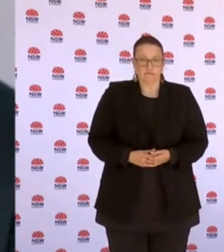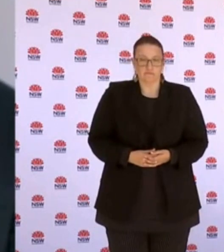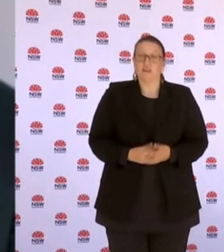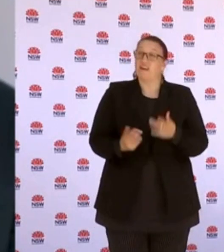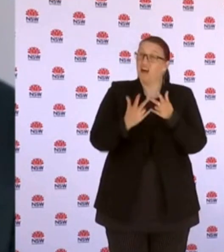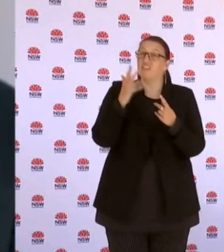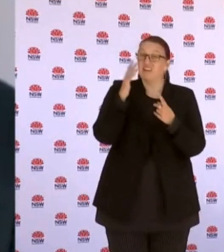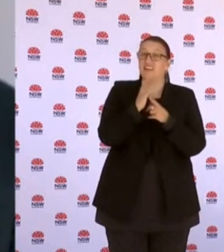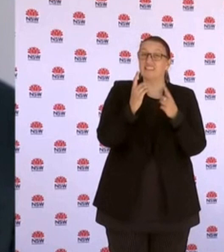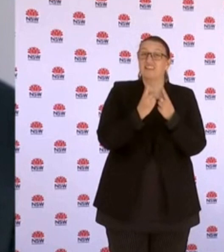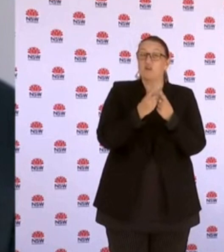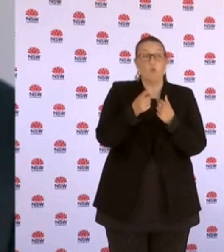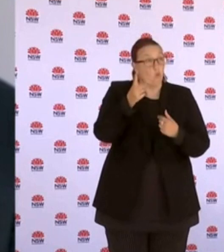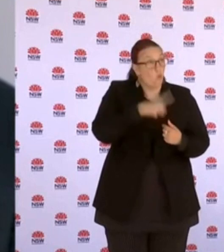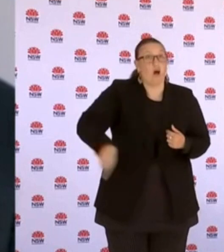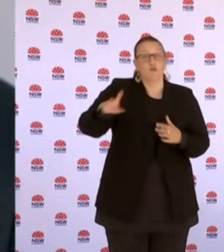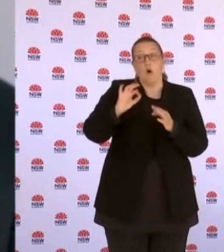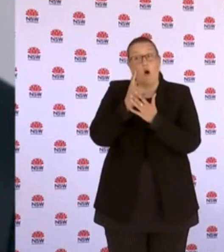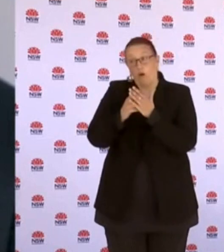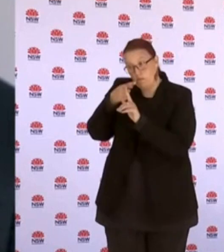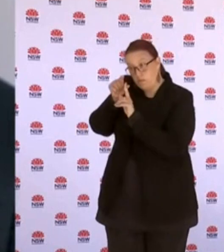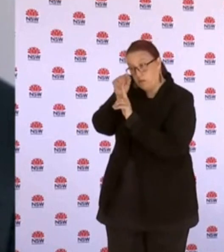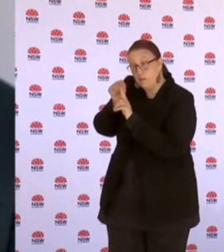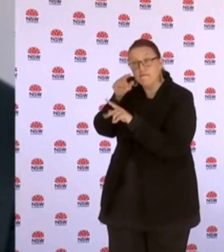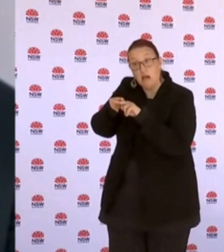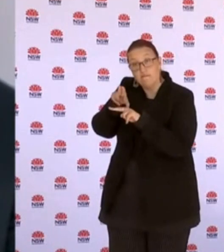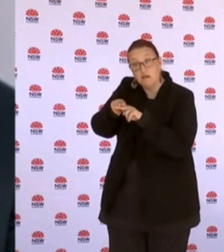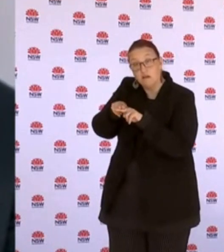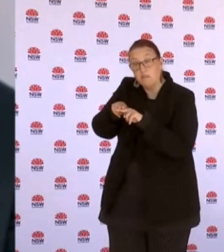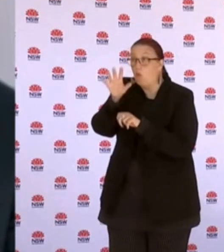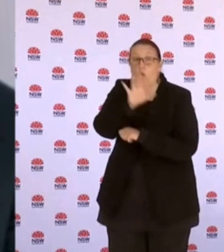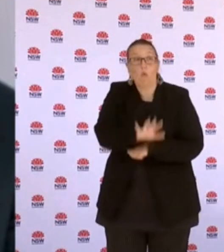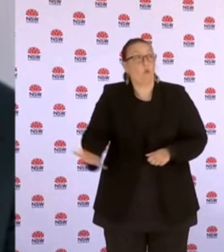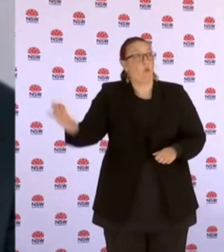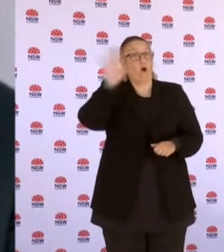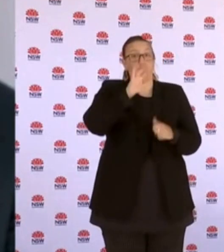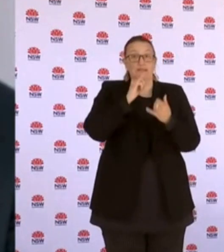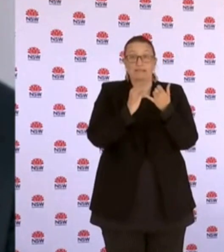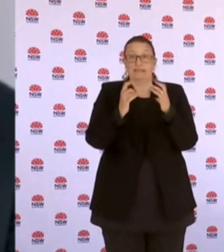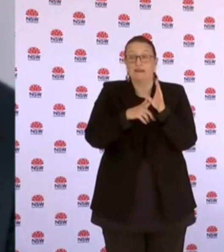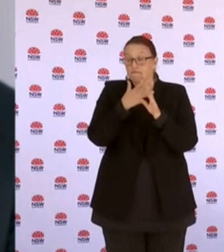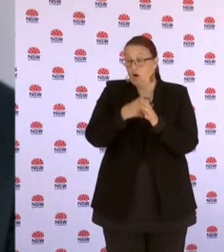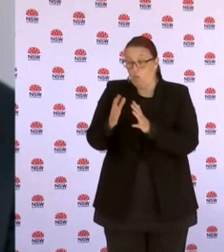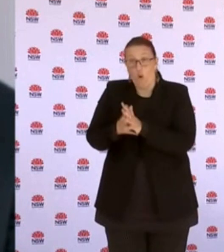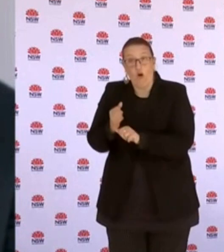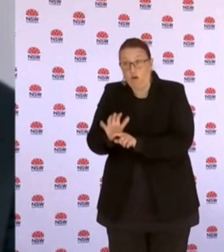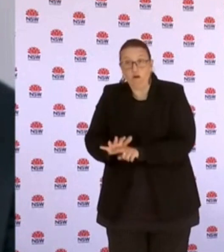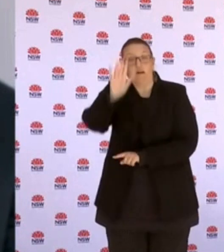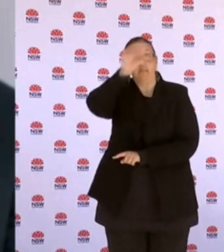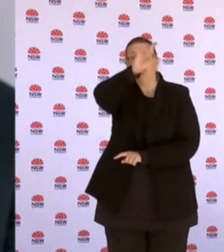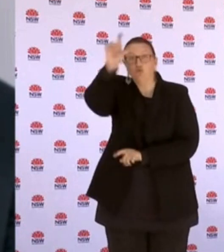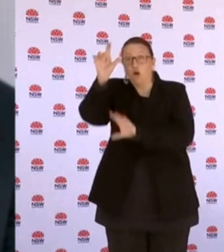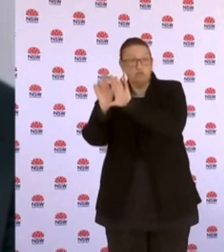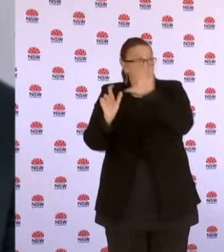across the Sydney area, not only just Fairfield local government area. It's really a message to remember that your household is the people that